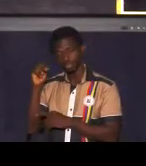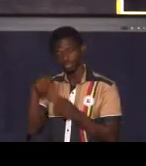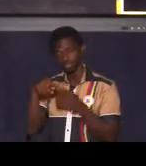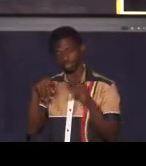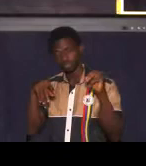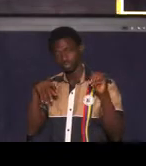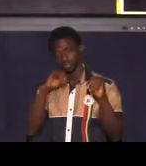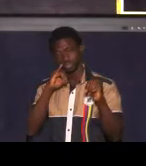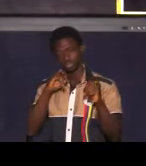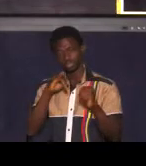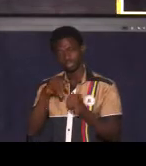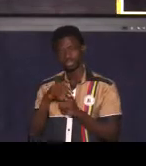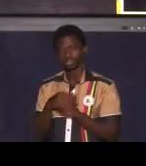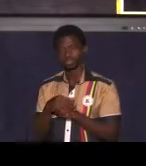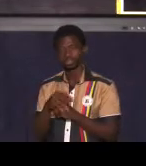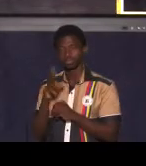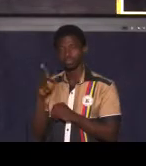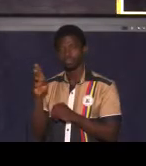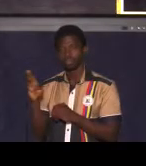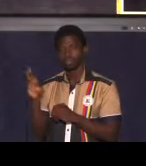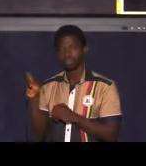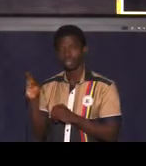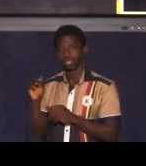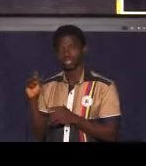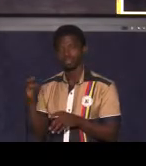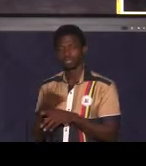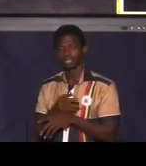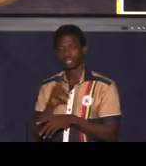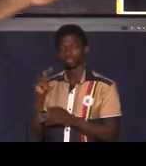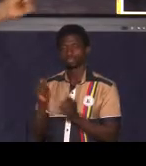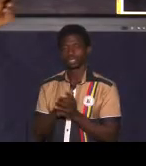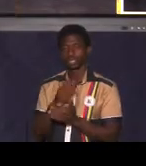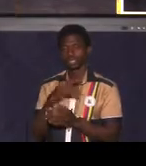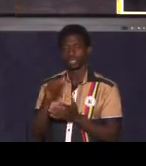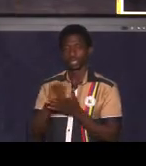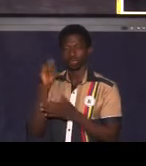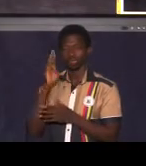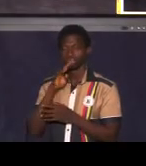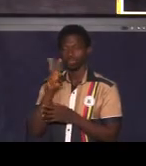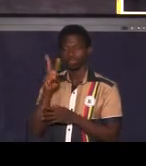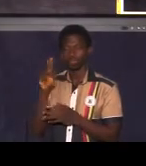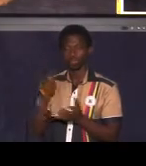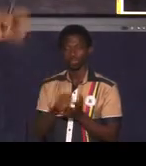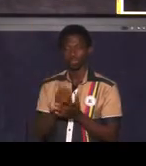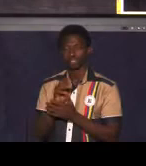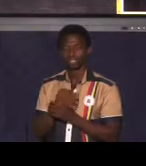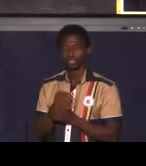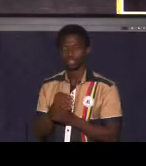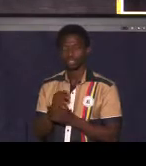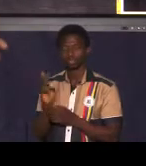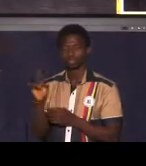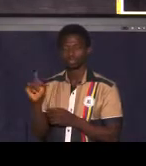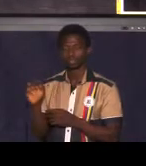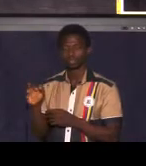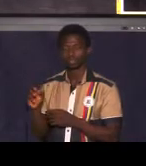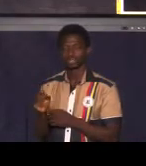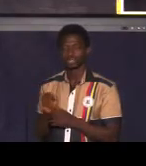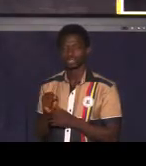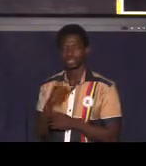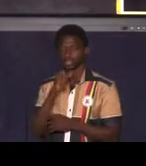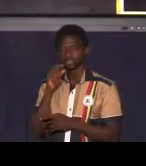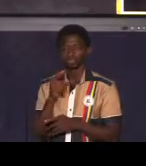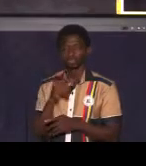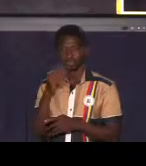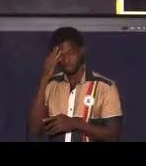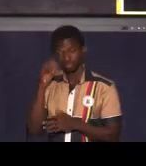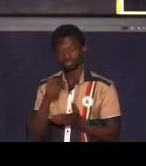meters is 4 kilometers times 1,000, and that will be 4,000 meters.